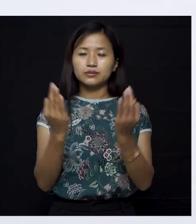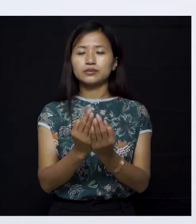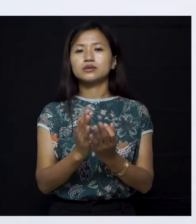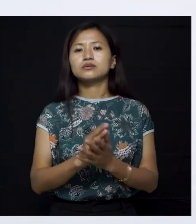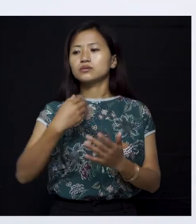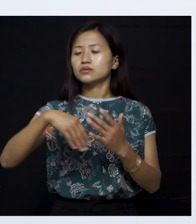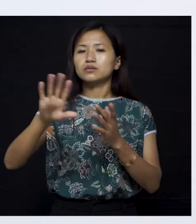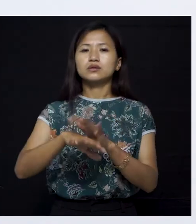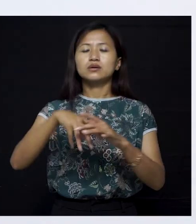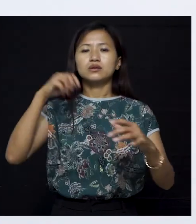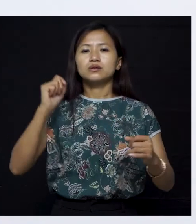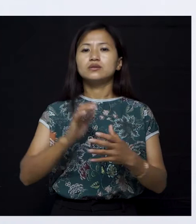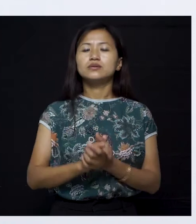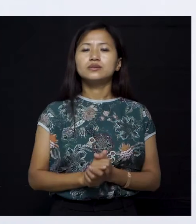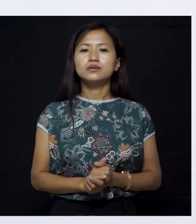family go out,